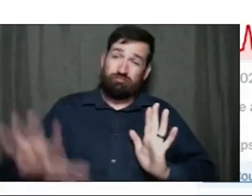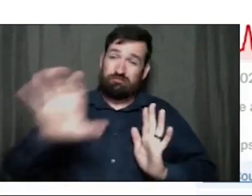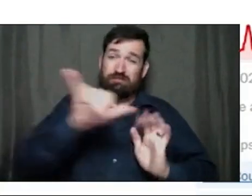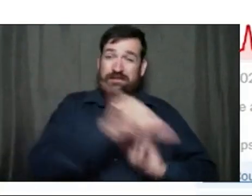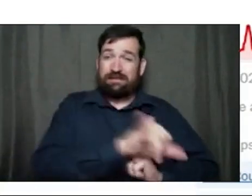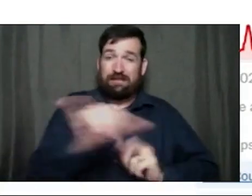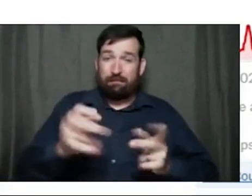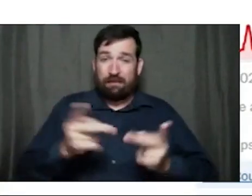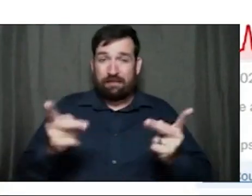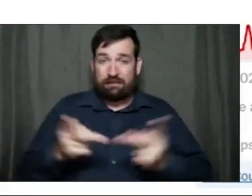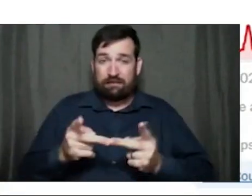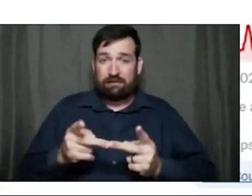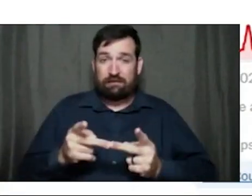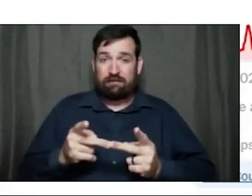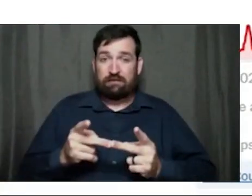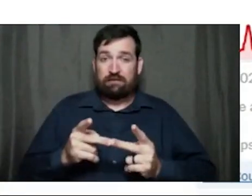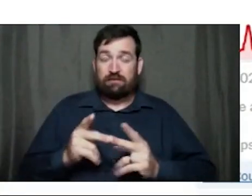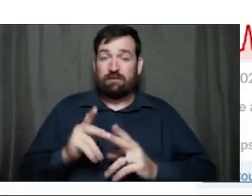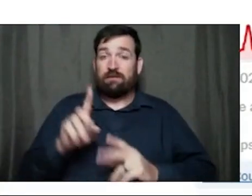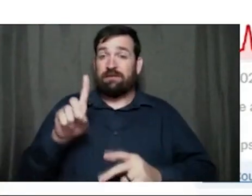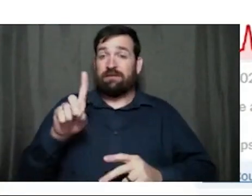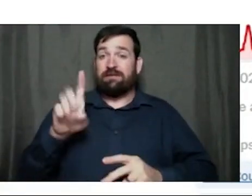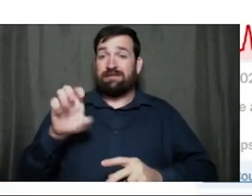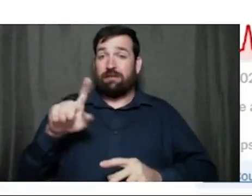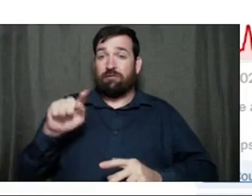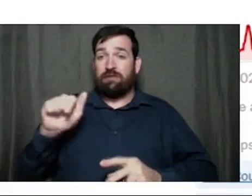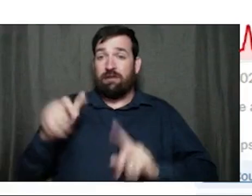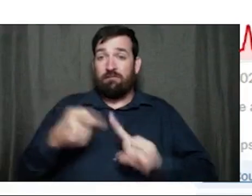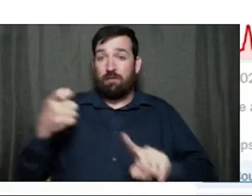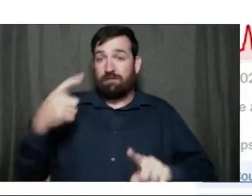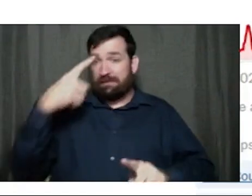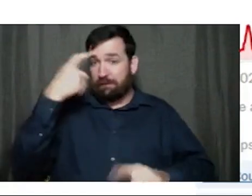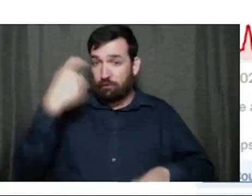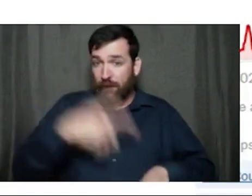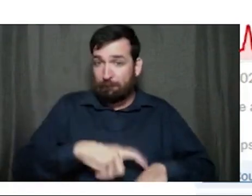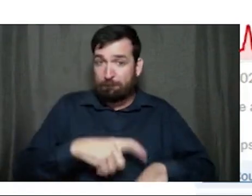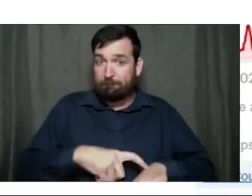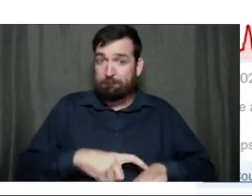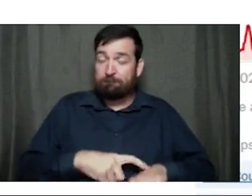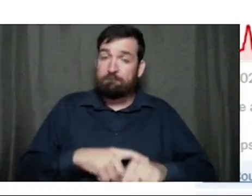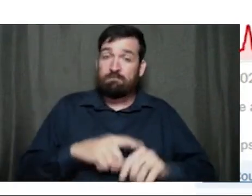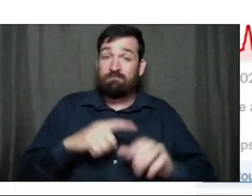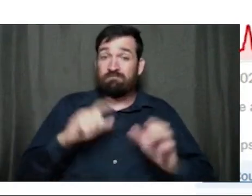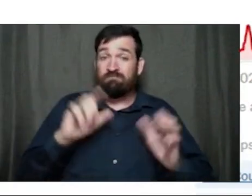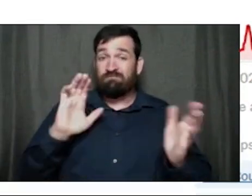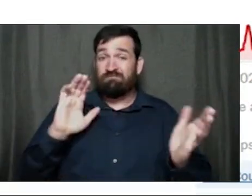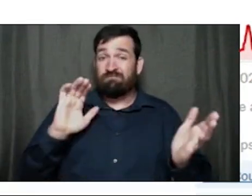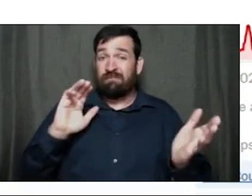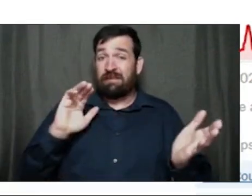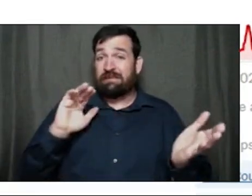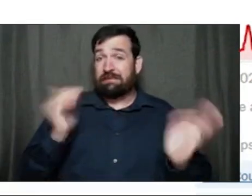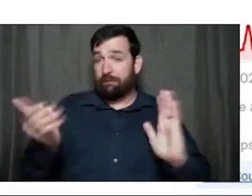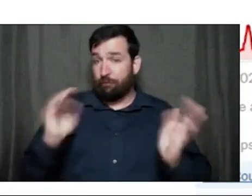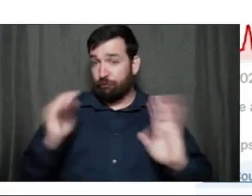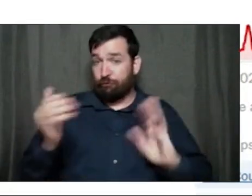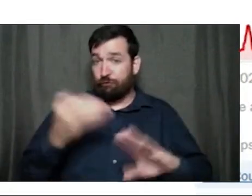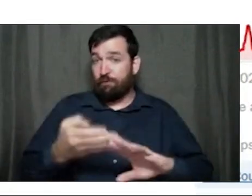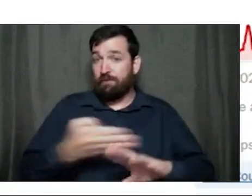leveled off after the Delta surge of the summer, we leveled off at a level that was very similar to what we saw before the winter surge